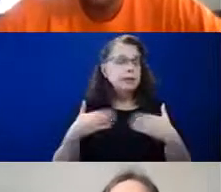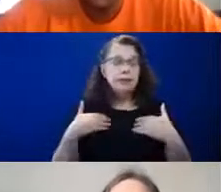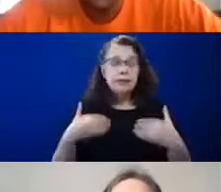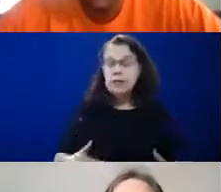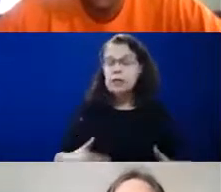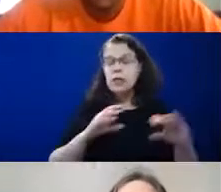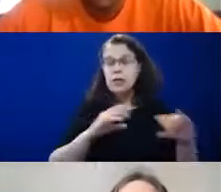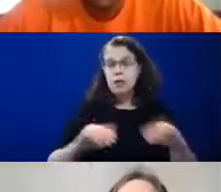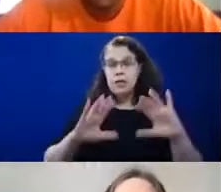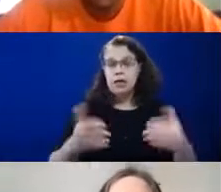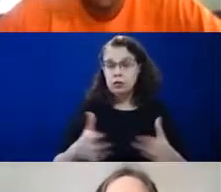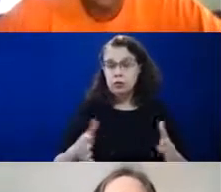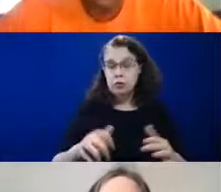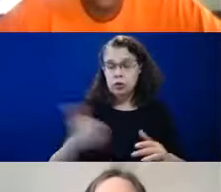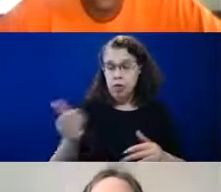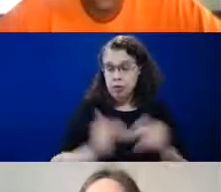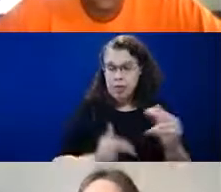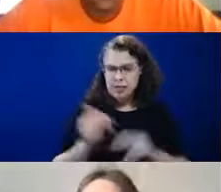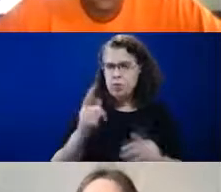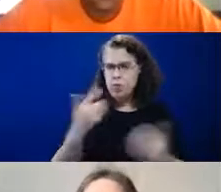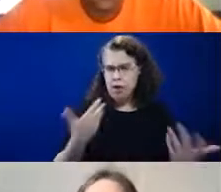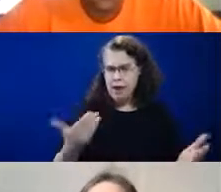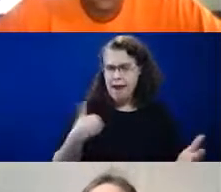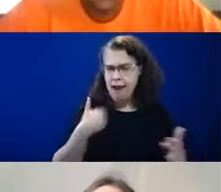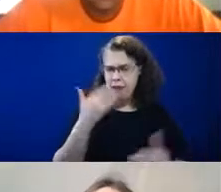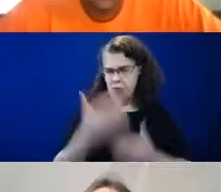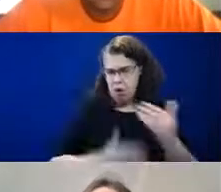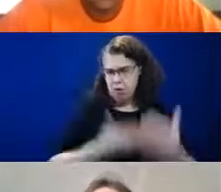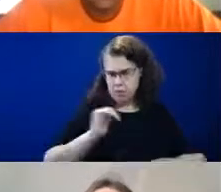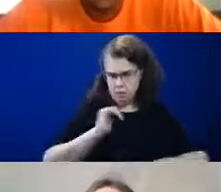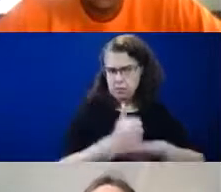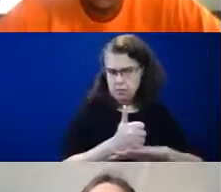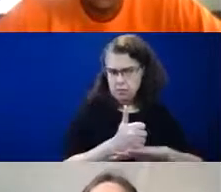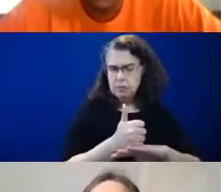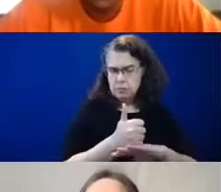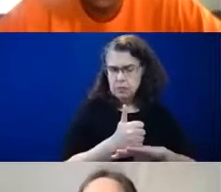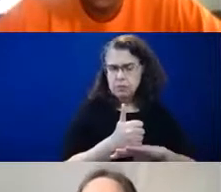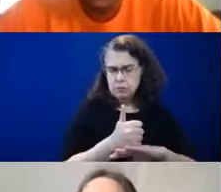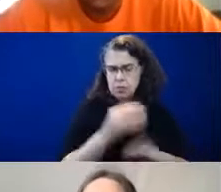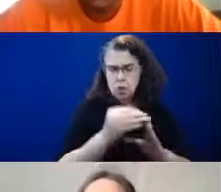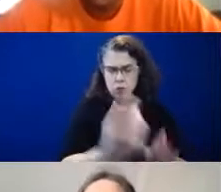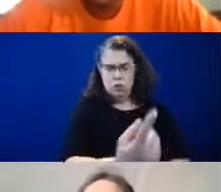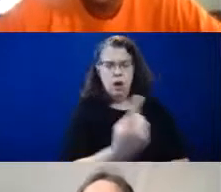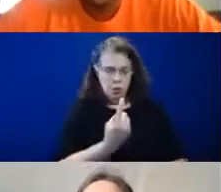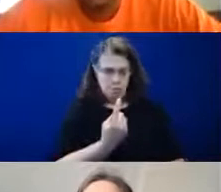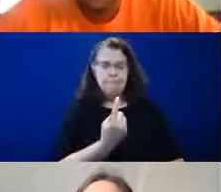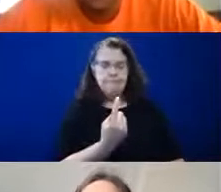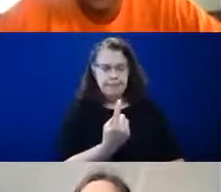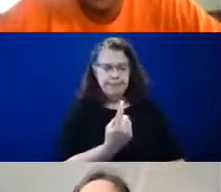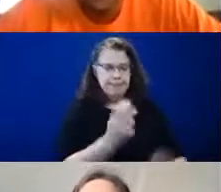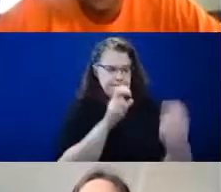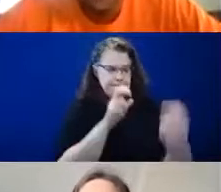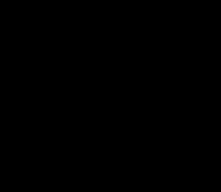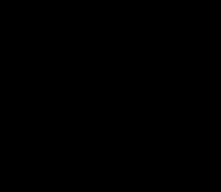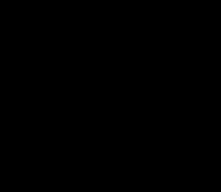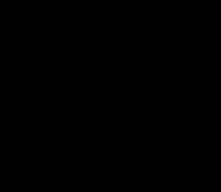other buildings, actually there is a process in place. The student, when they come to us, we do identify